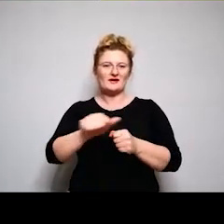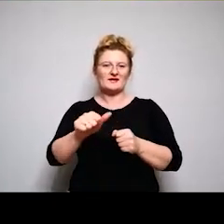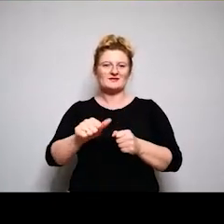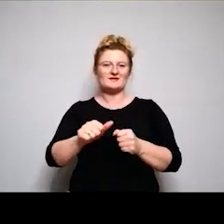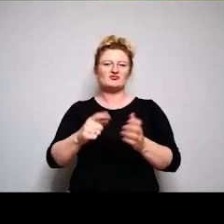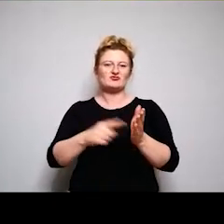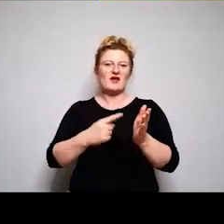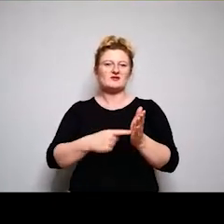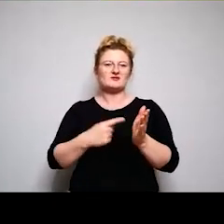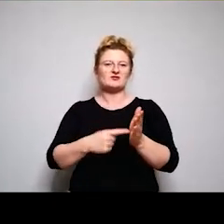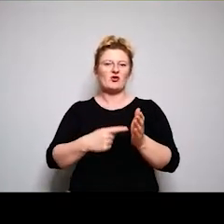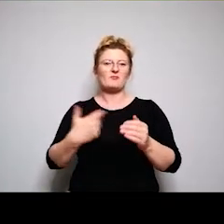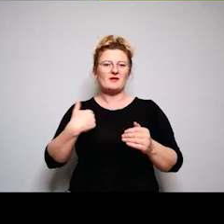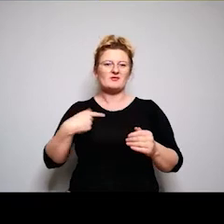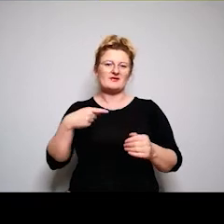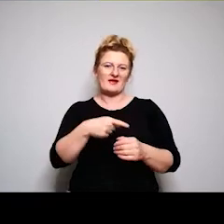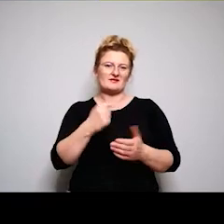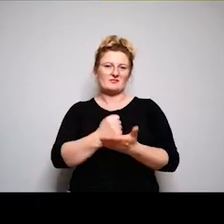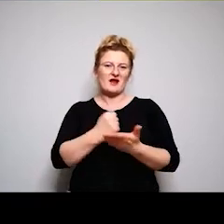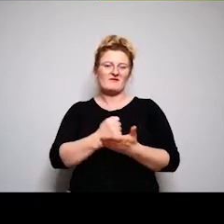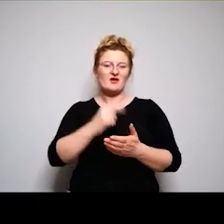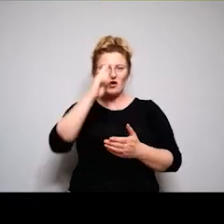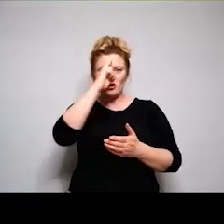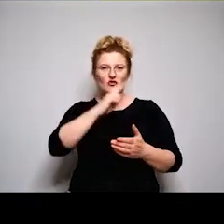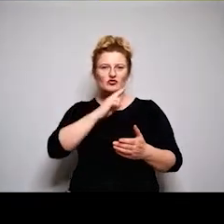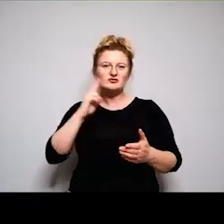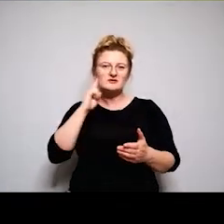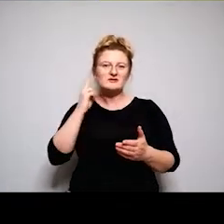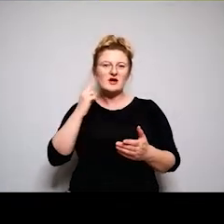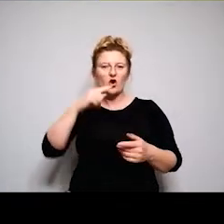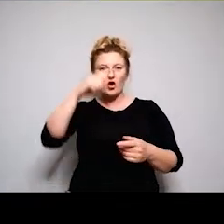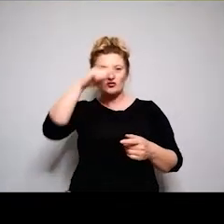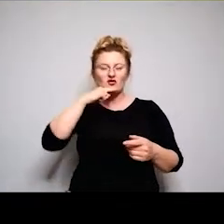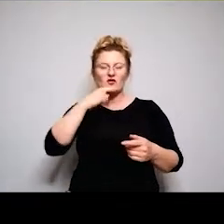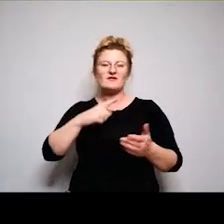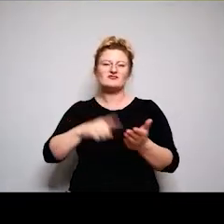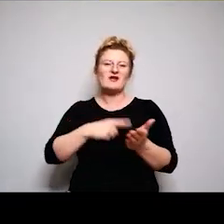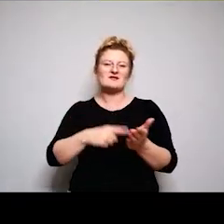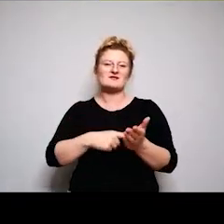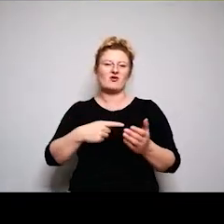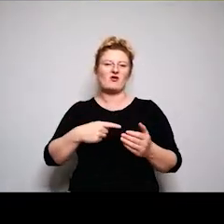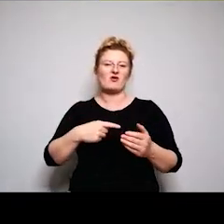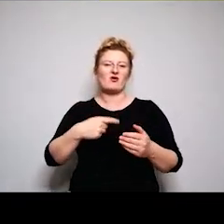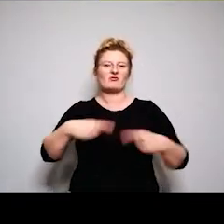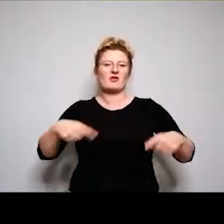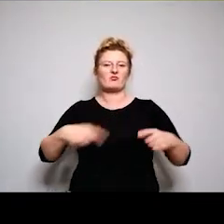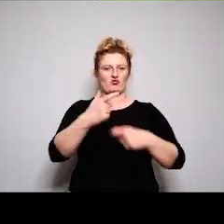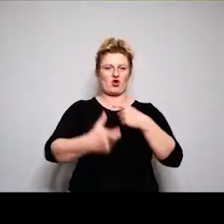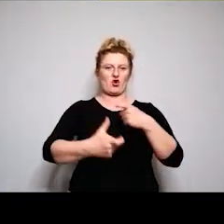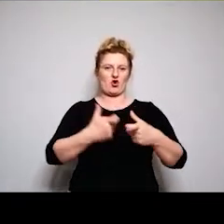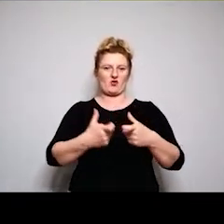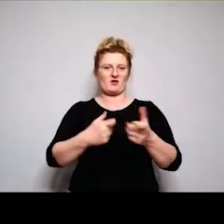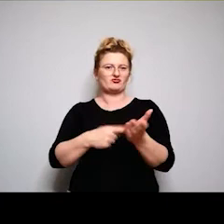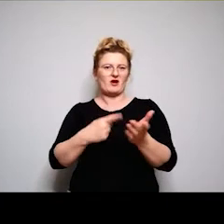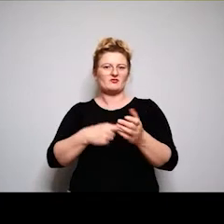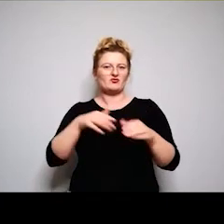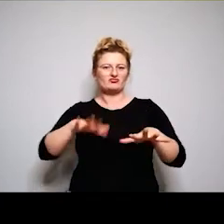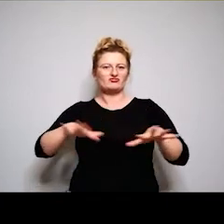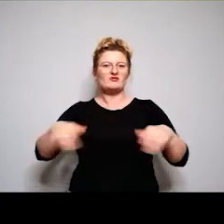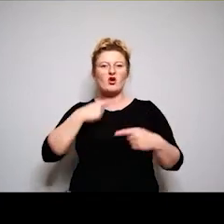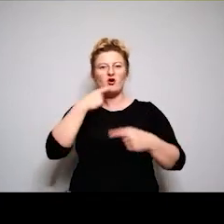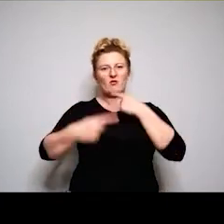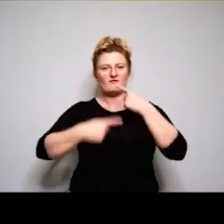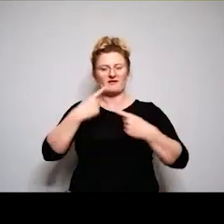when you work with children. You have a very strict child protection policy. So they